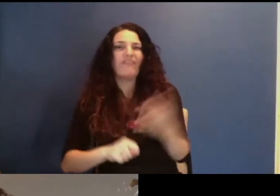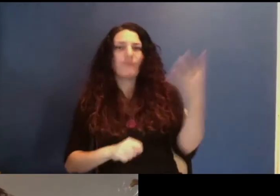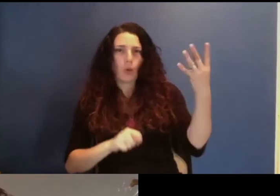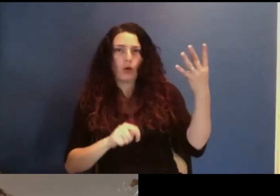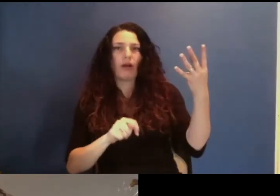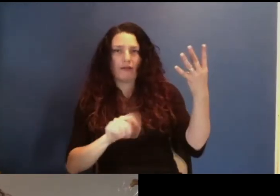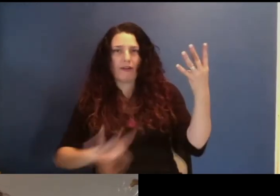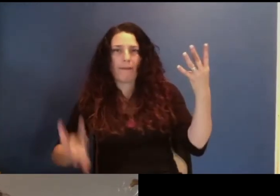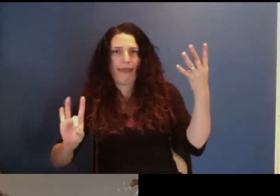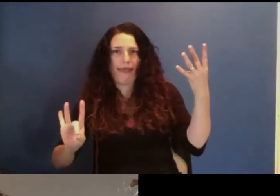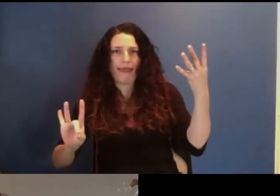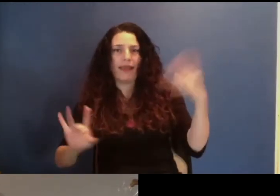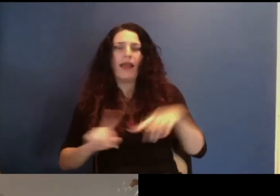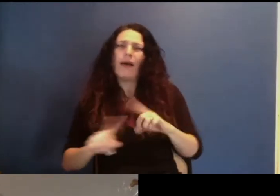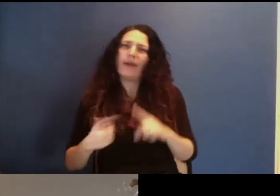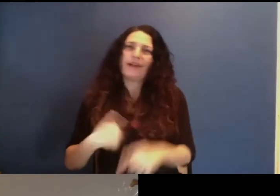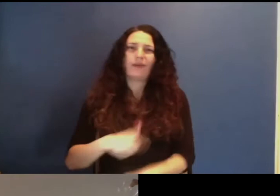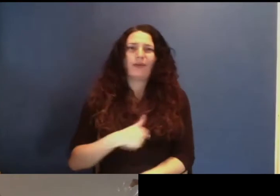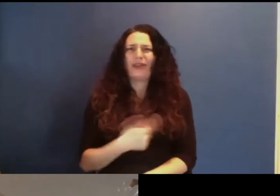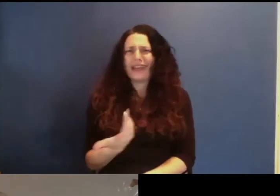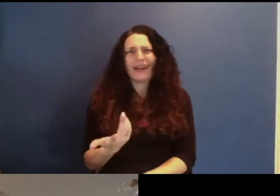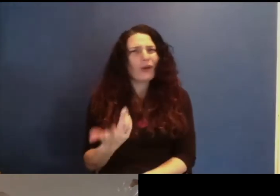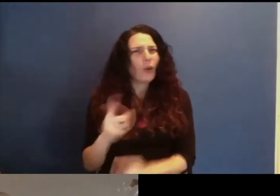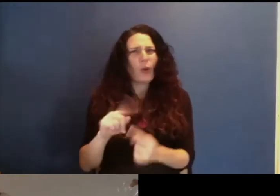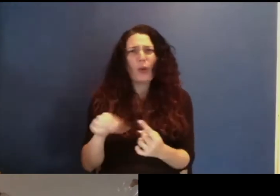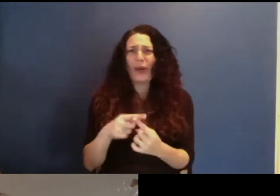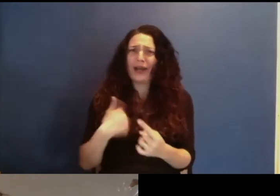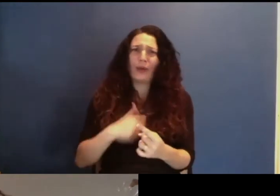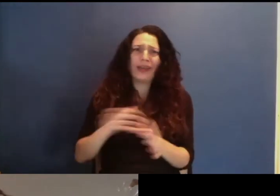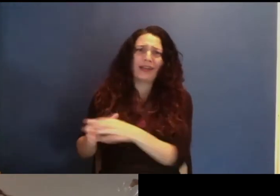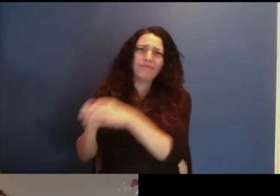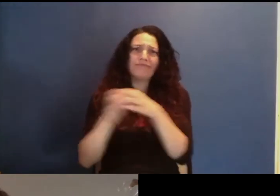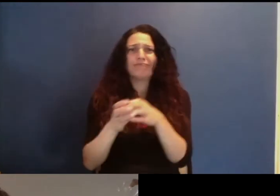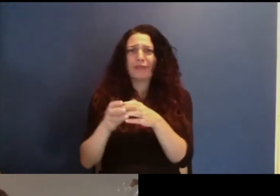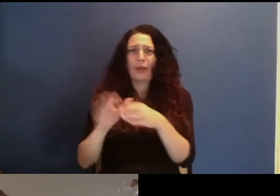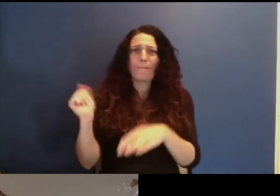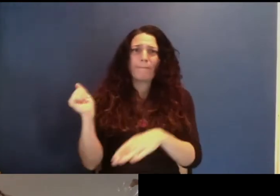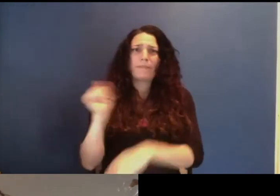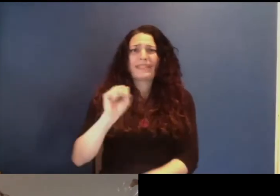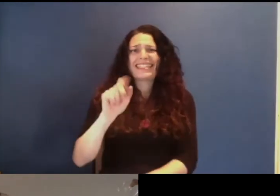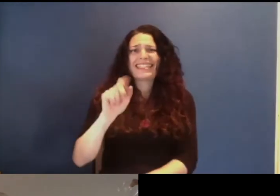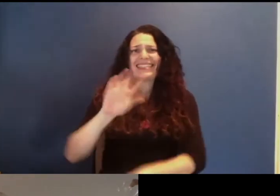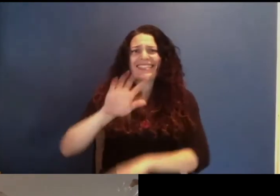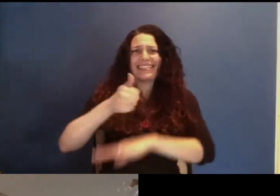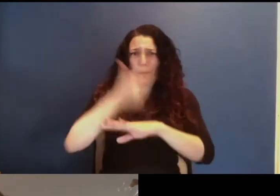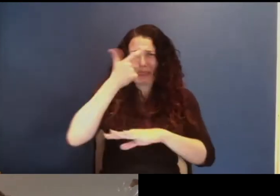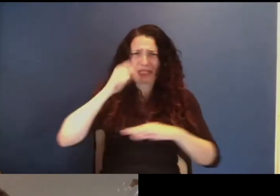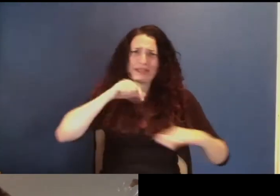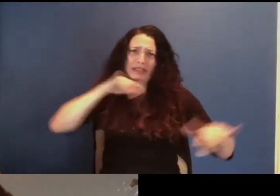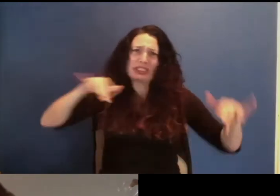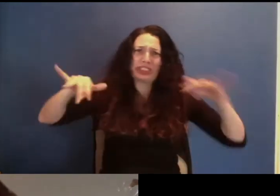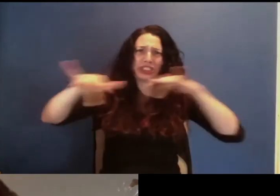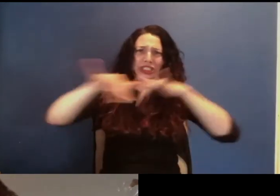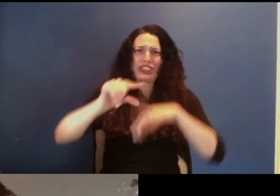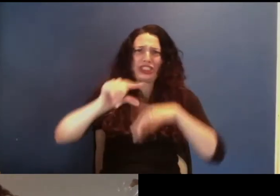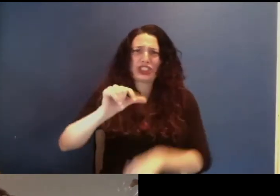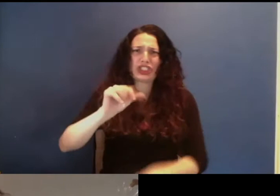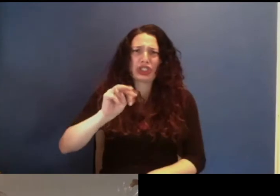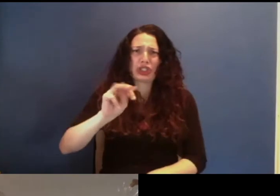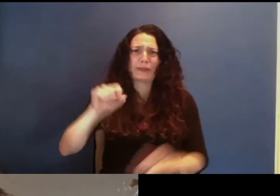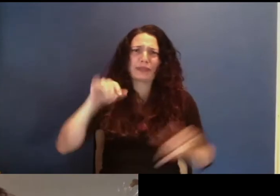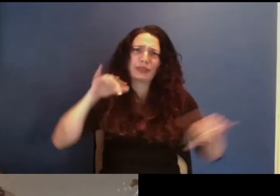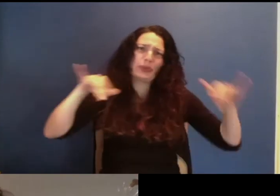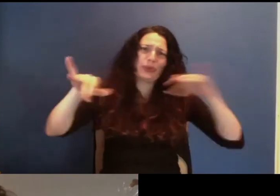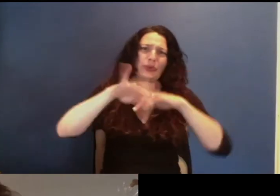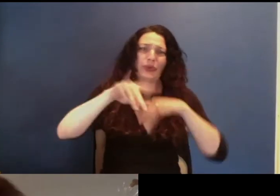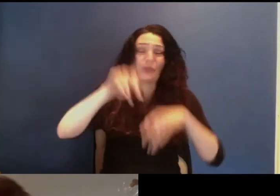I'm just like, when will we ever be allowed to be on set again? I mean, sets are like day spots for germs, and so when you think about like life reopening, you're like,